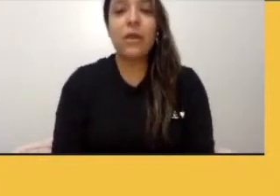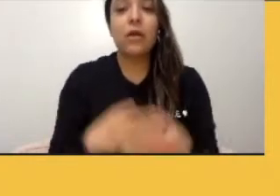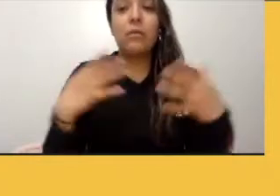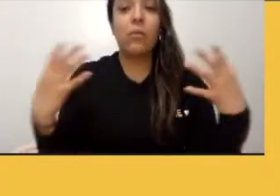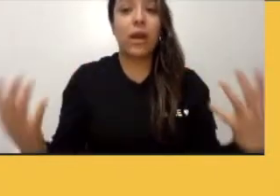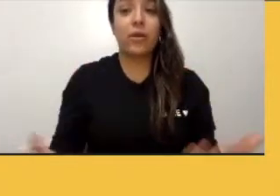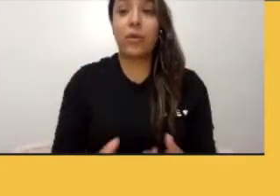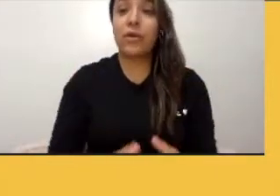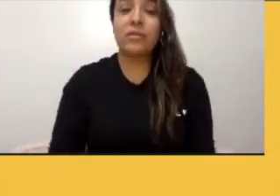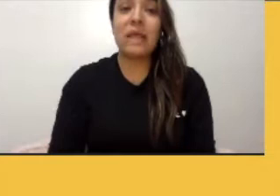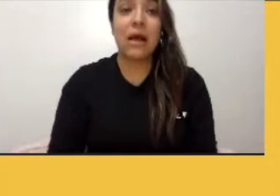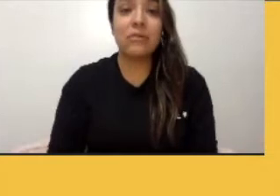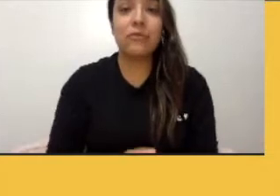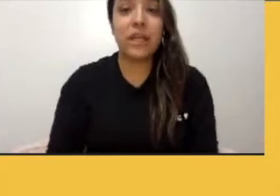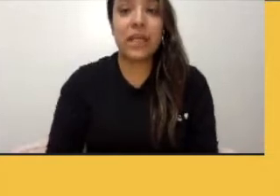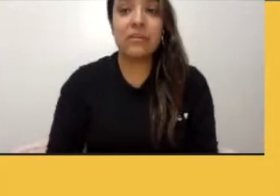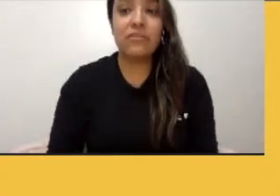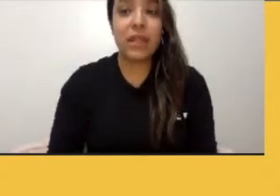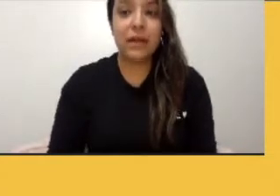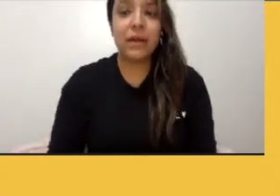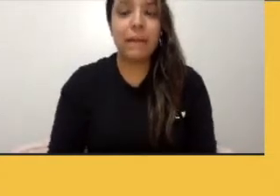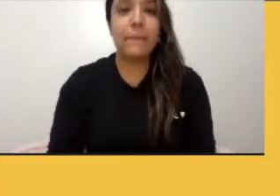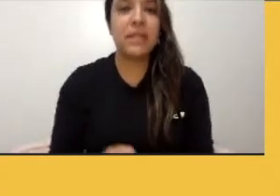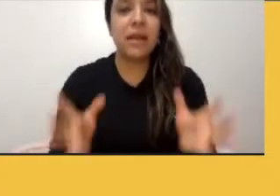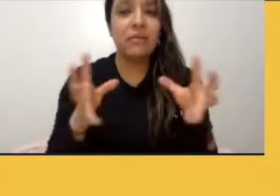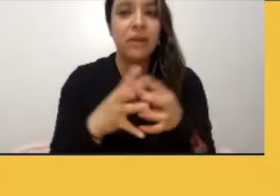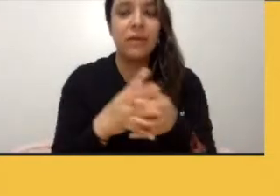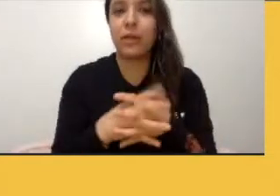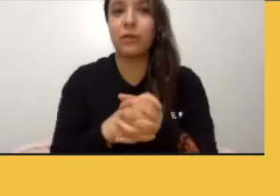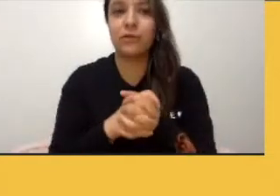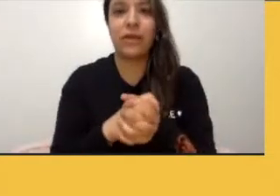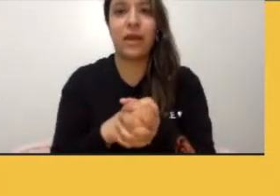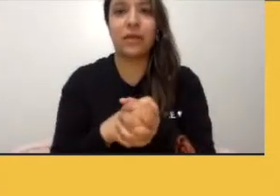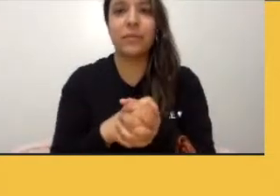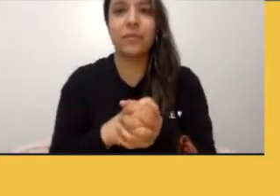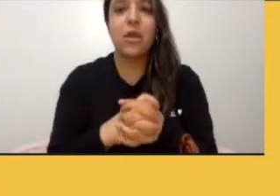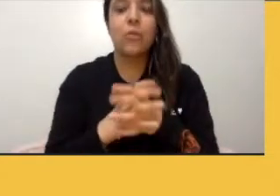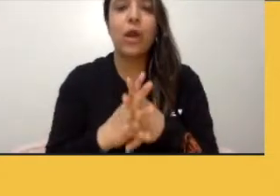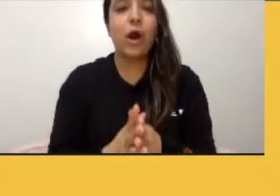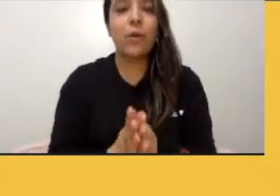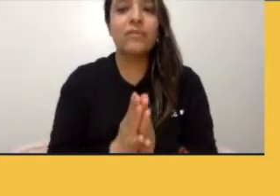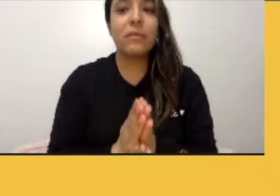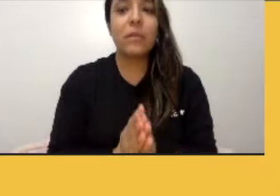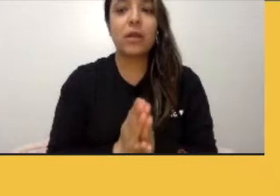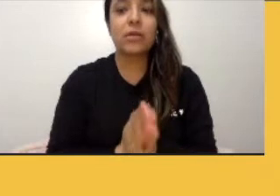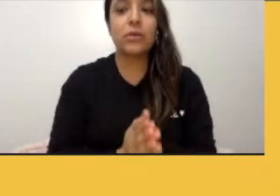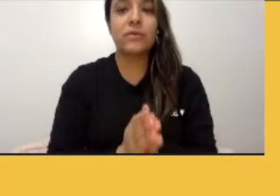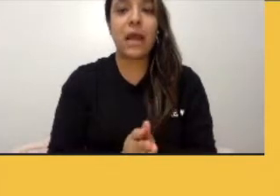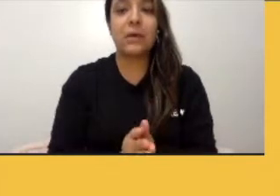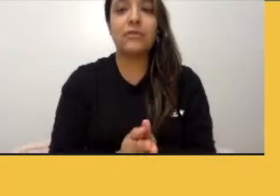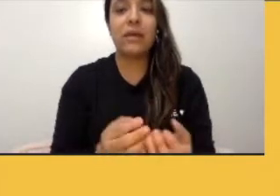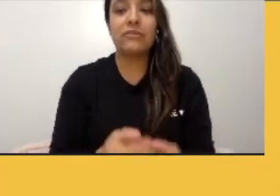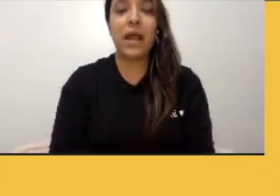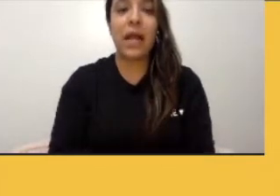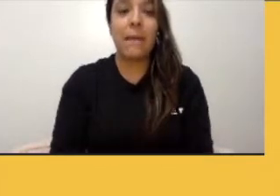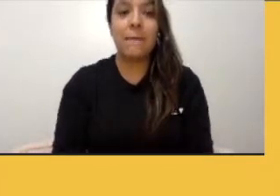letters where you hear the sound for each letter, but they are very close together. We always mark glue